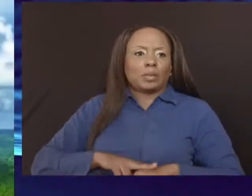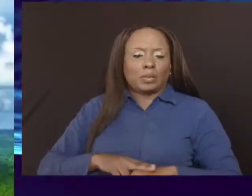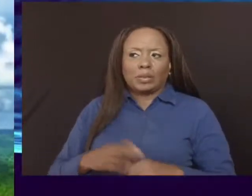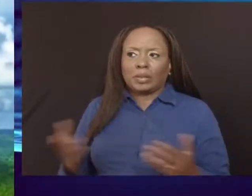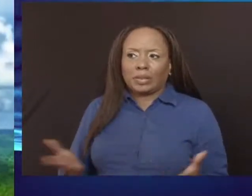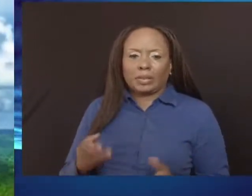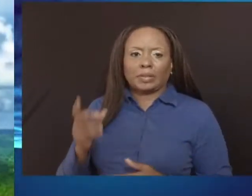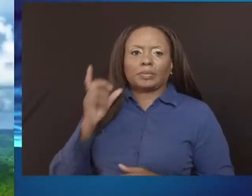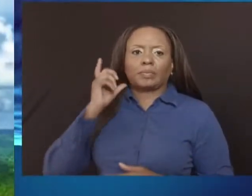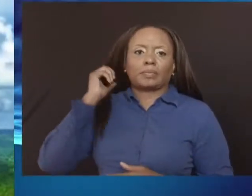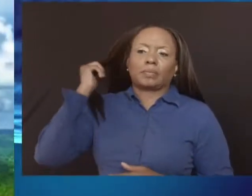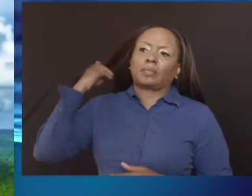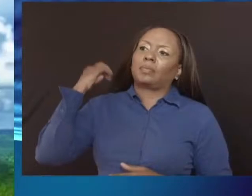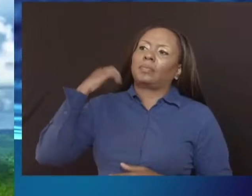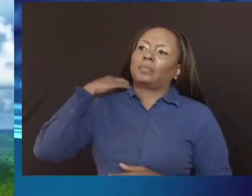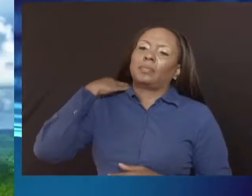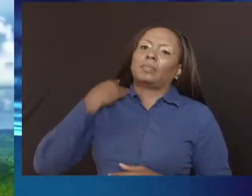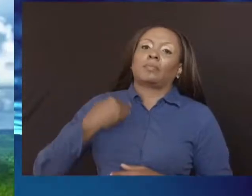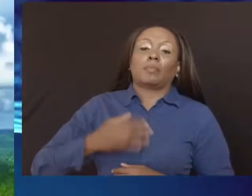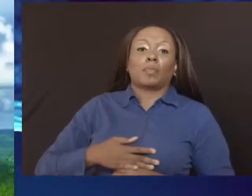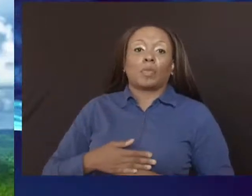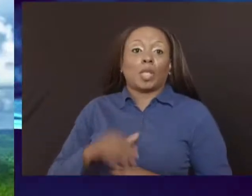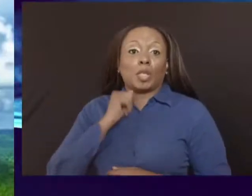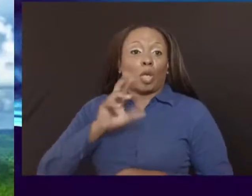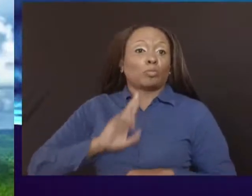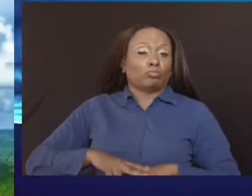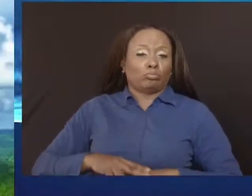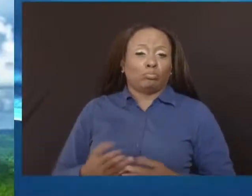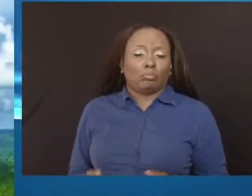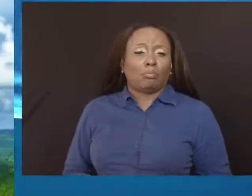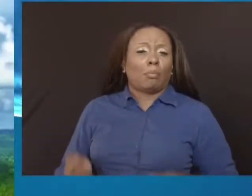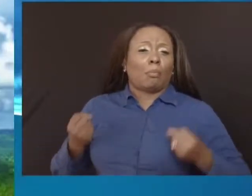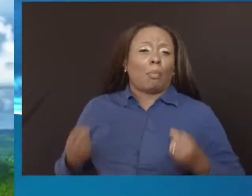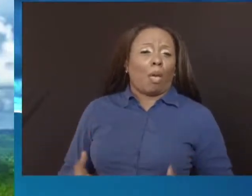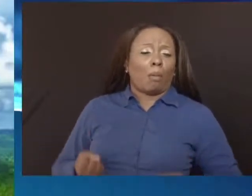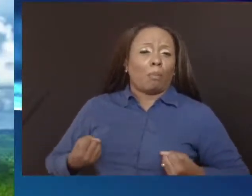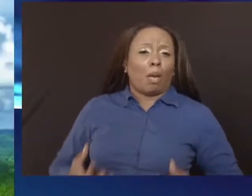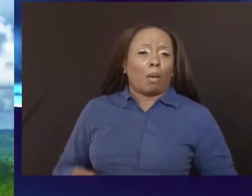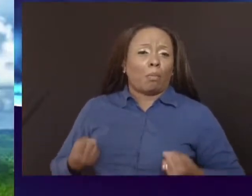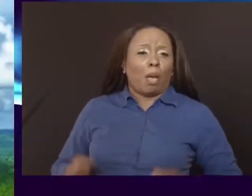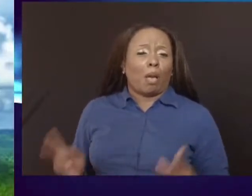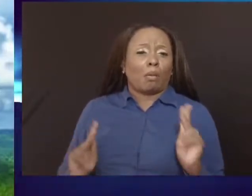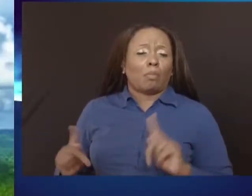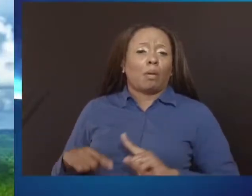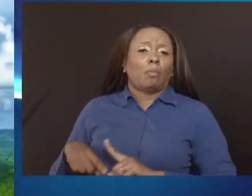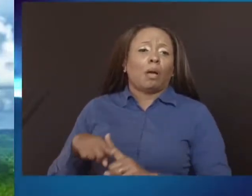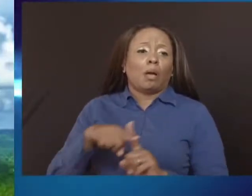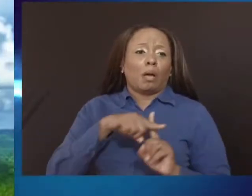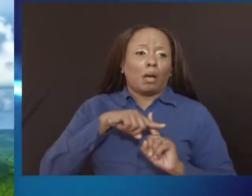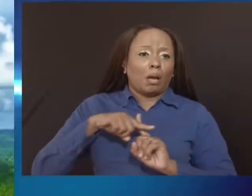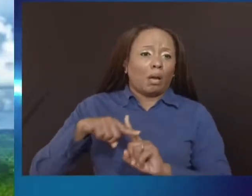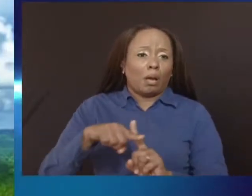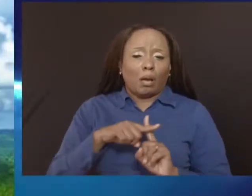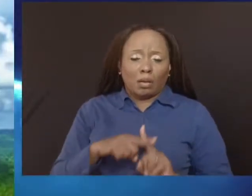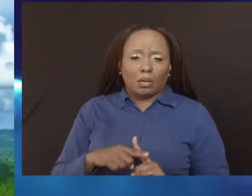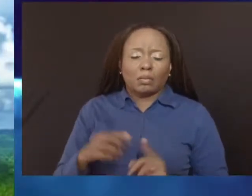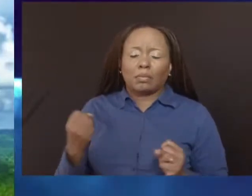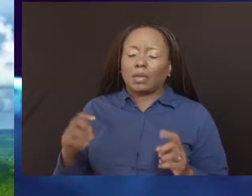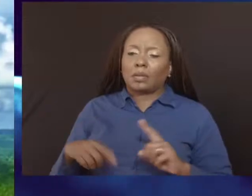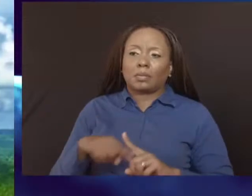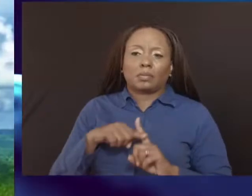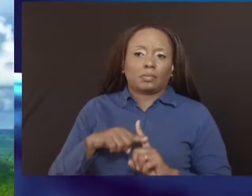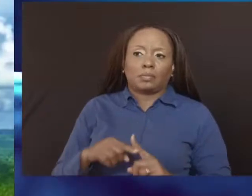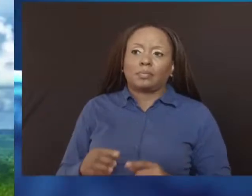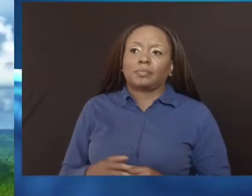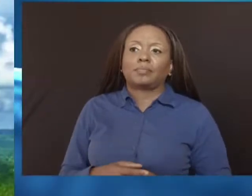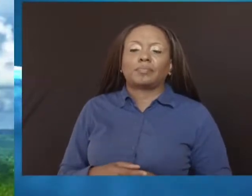Barbados. We, as everyone has been seeing, we have had many positive cases within the last few days. And